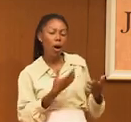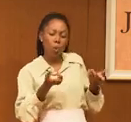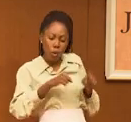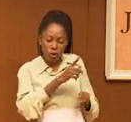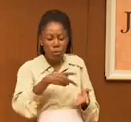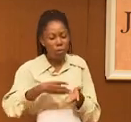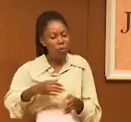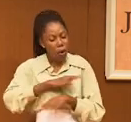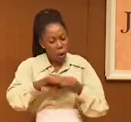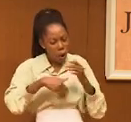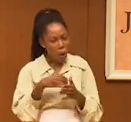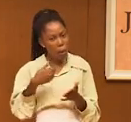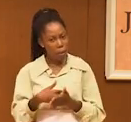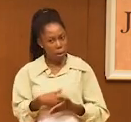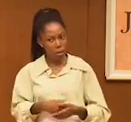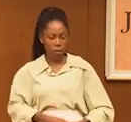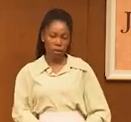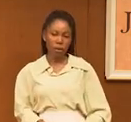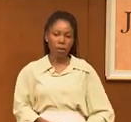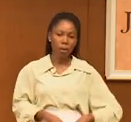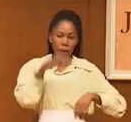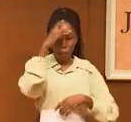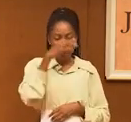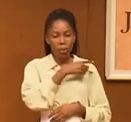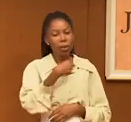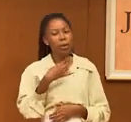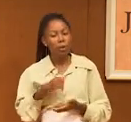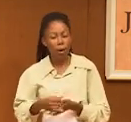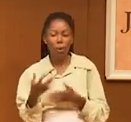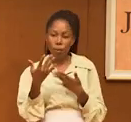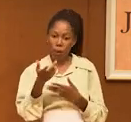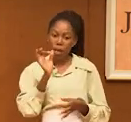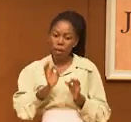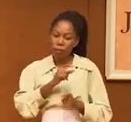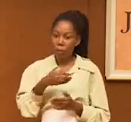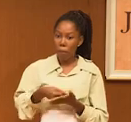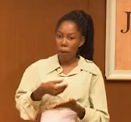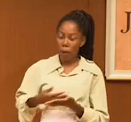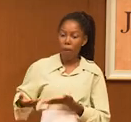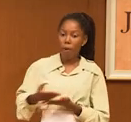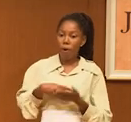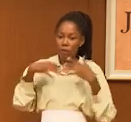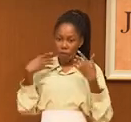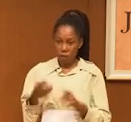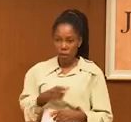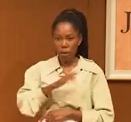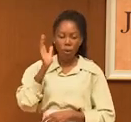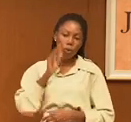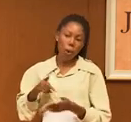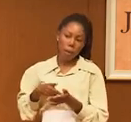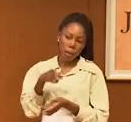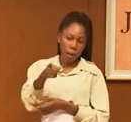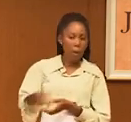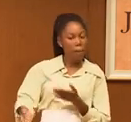worry. That he's doing some contributions, that when he collects the contribution, he will pay me back my money.